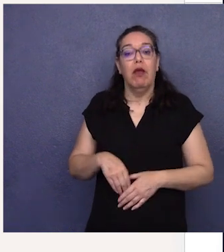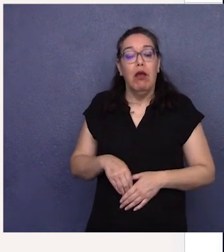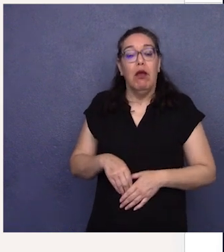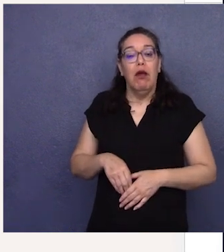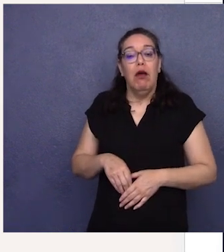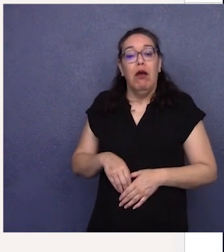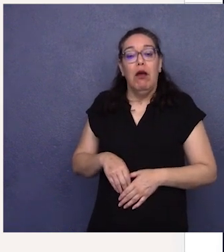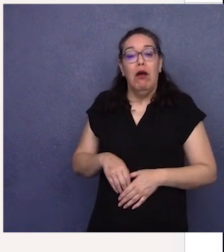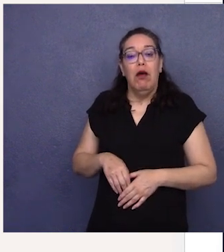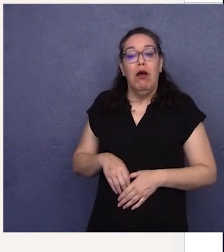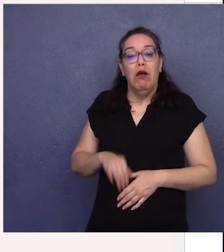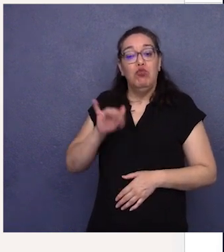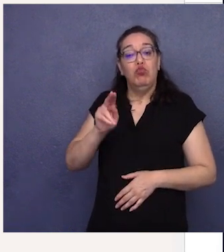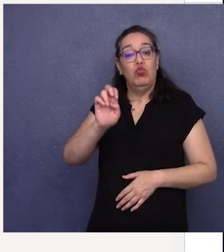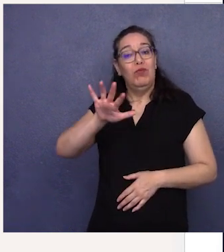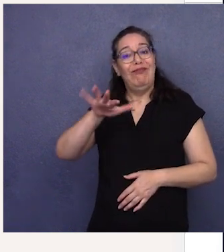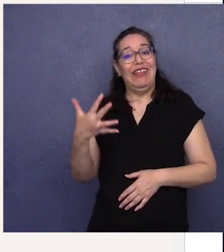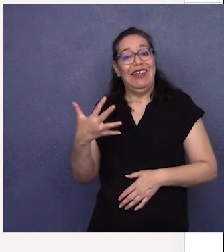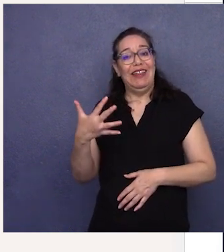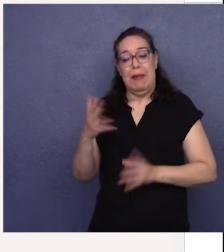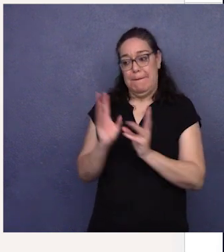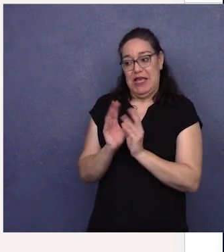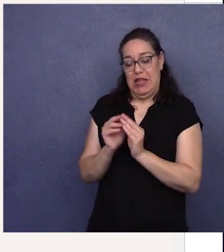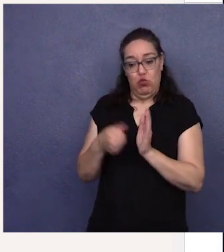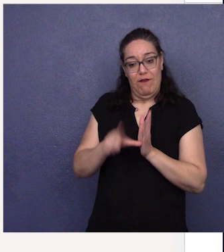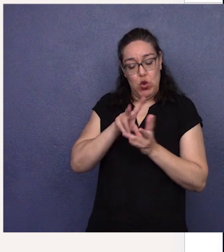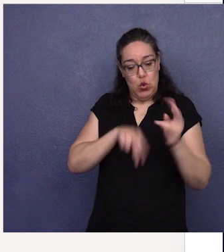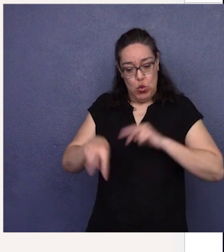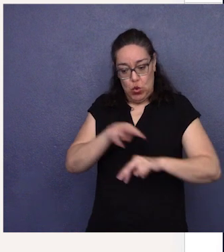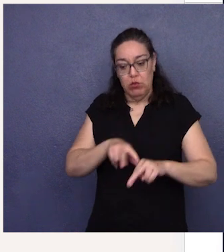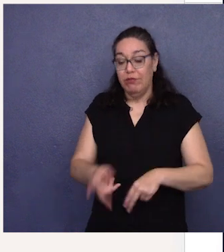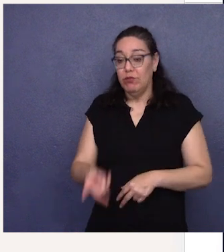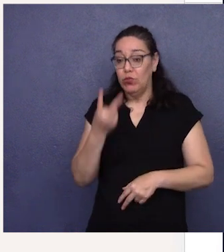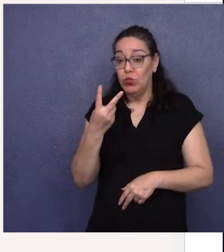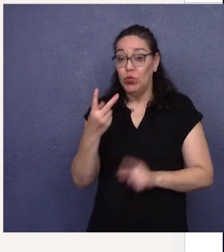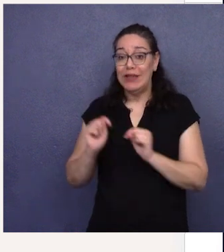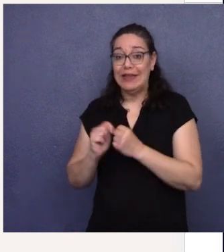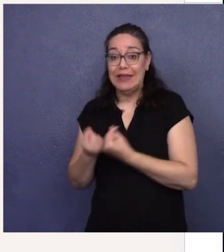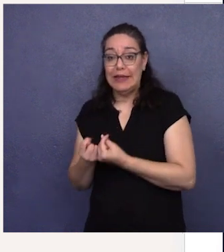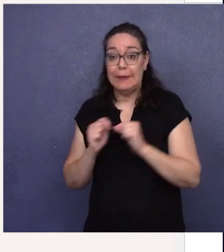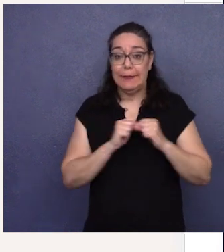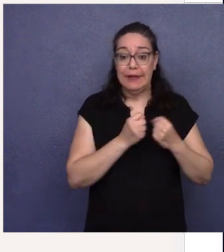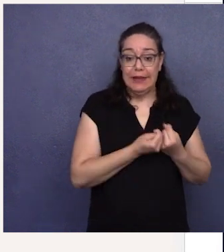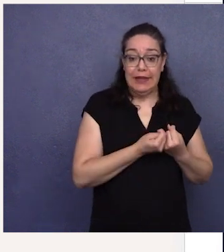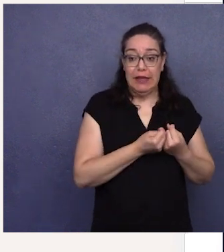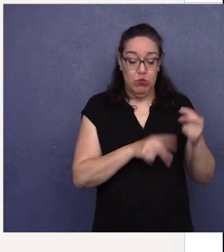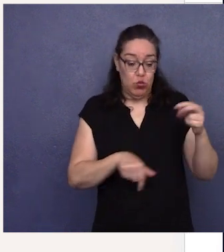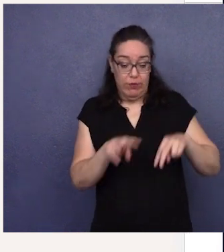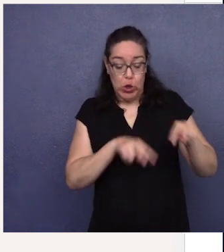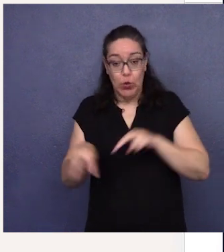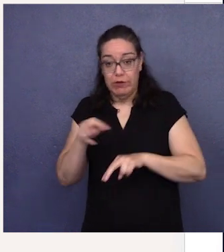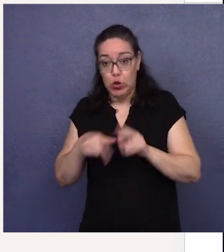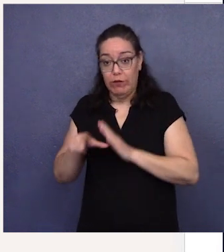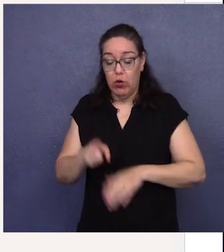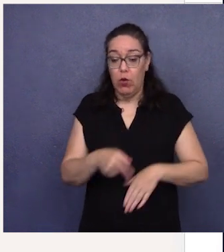actually review the applications. We will have 2 review teams, one for the individual artist